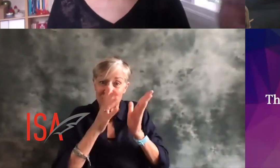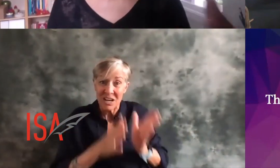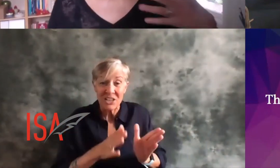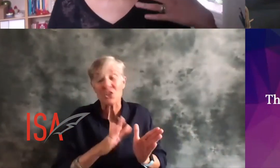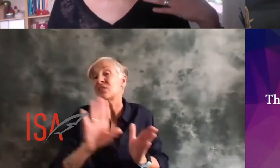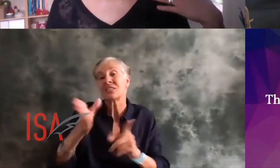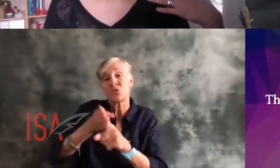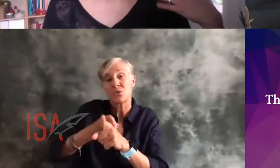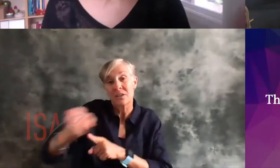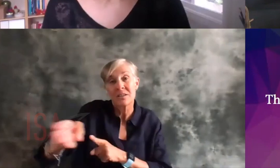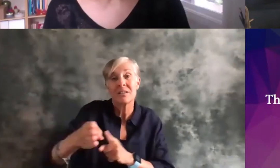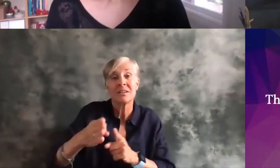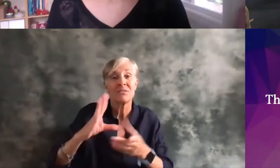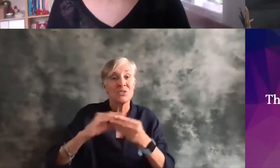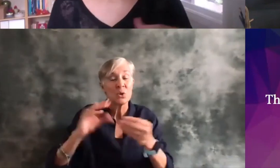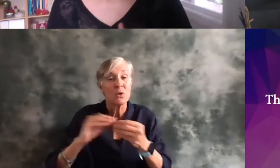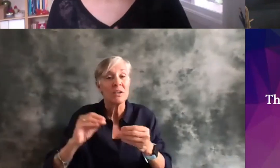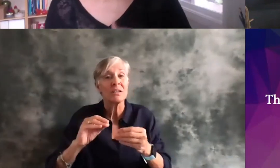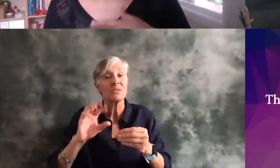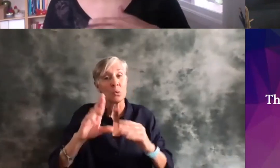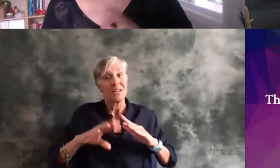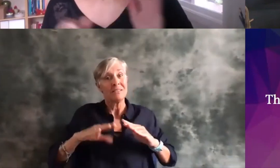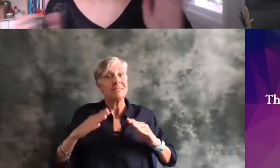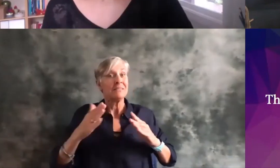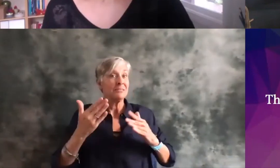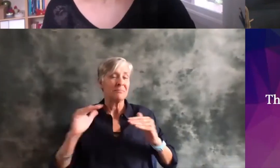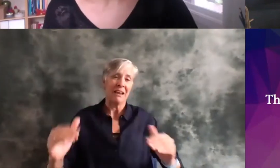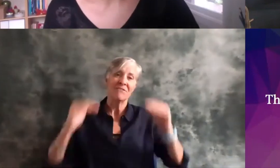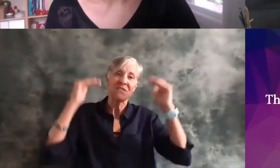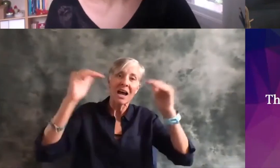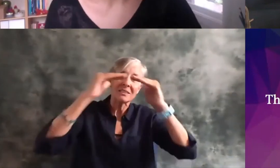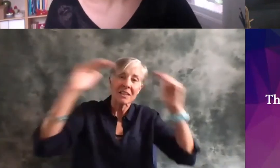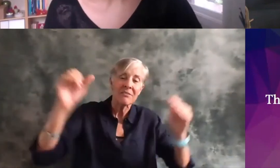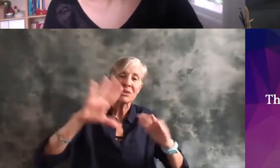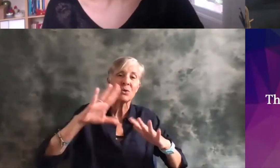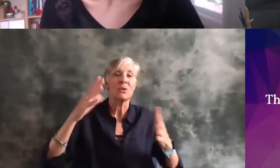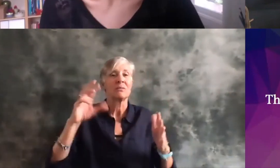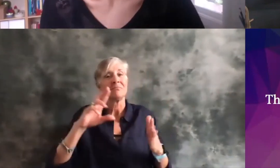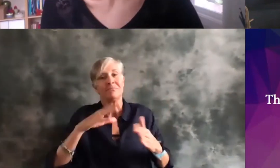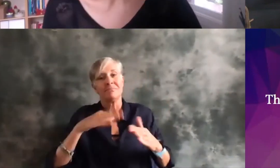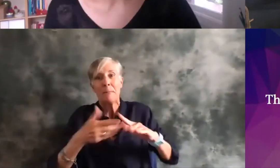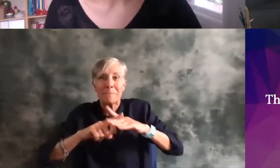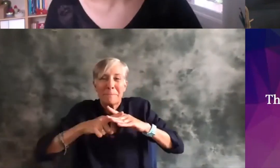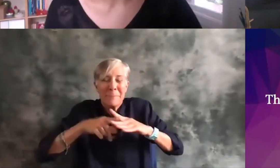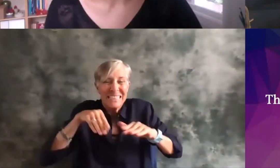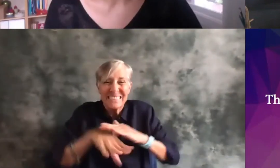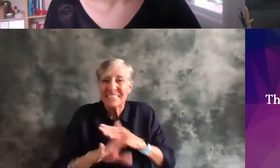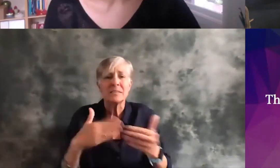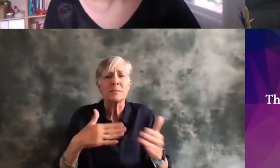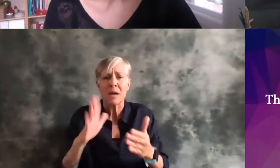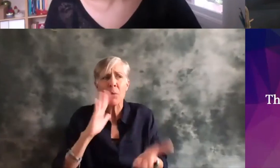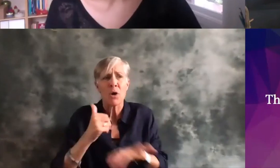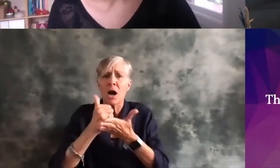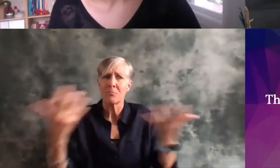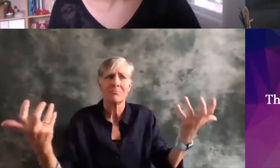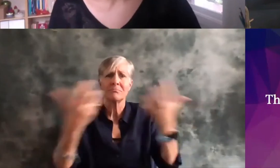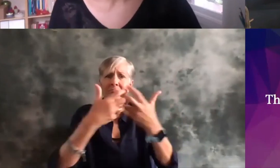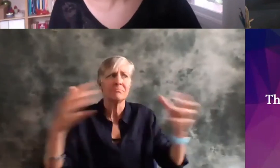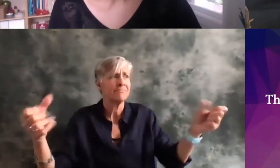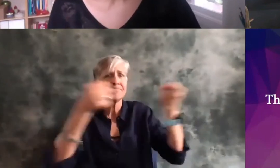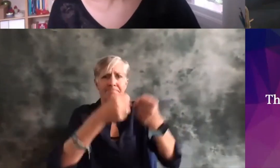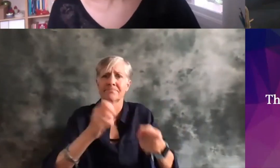genre you're writing in or at the level you're writing at, I will do whatever I can to make it happen, because I mean, that's what we're here for, to hold each